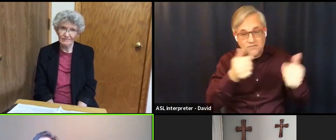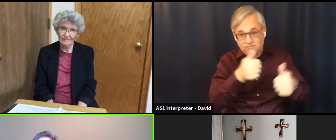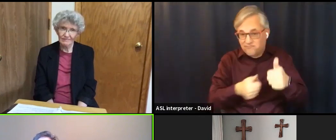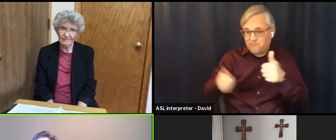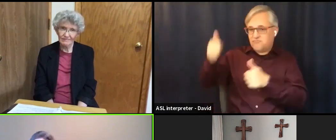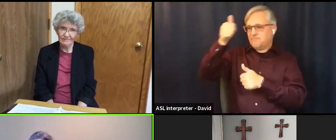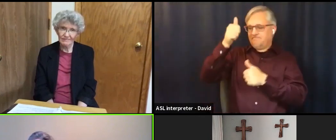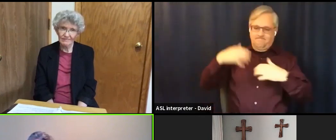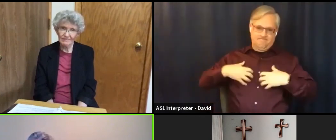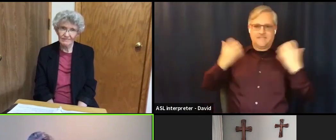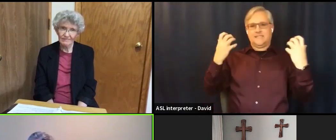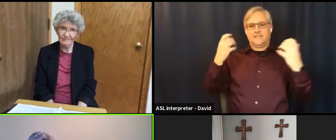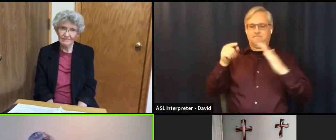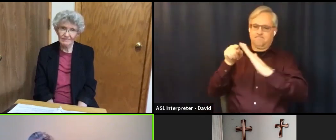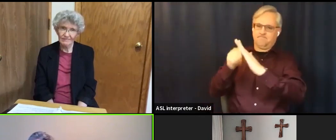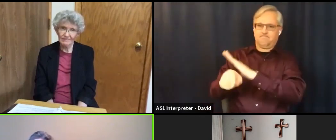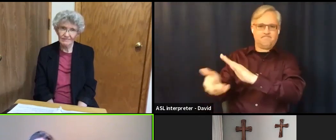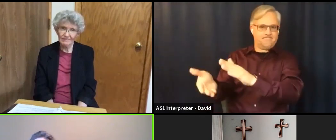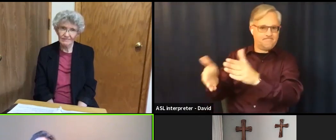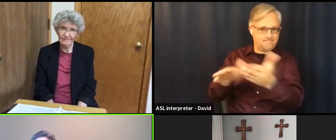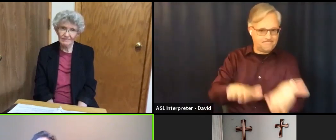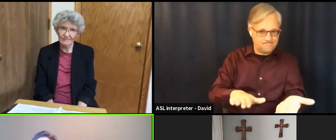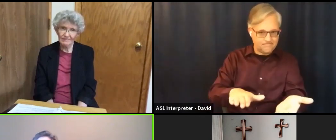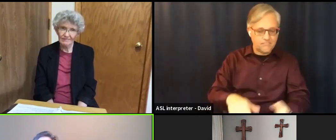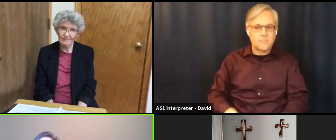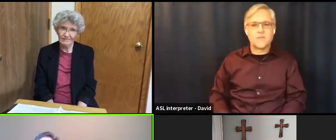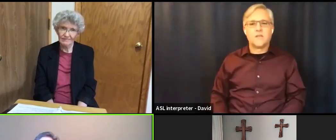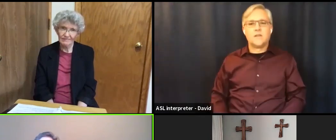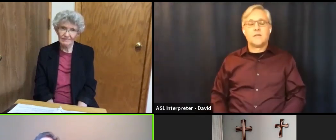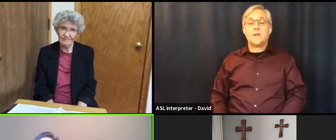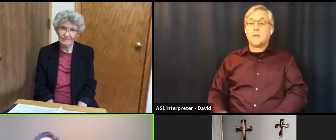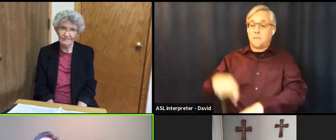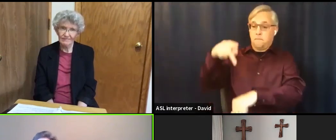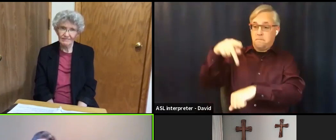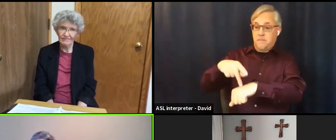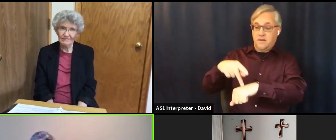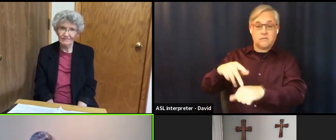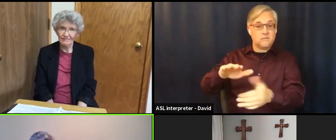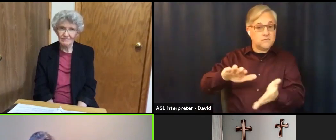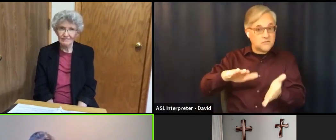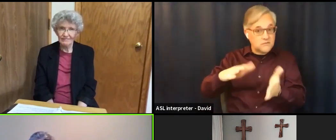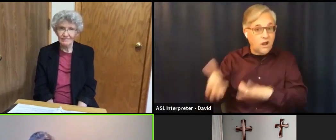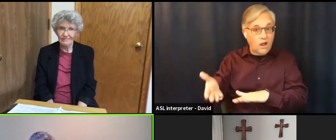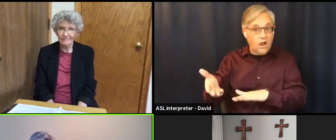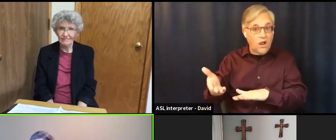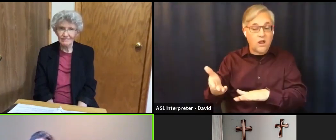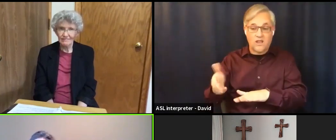Peter dies in such a way that God is honored.